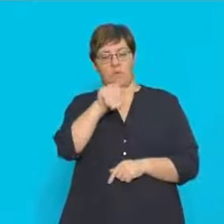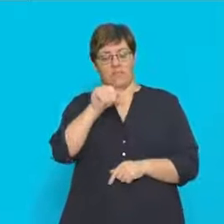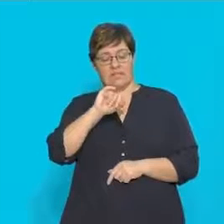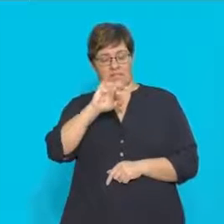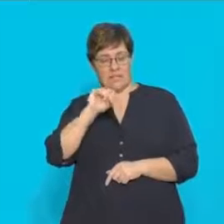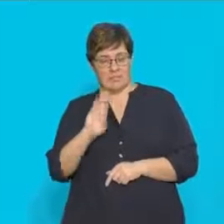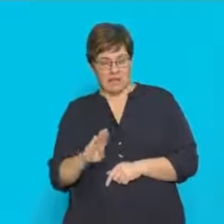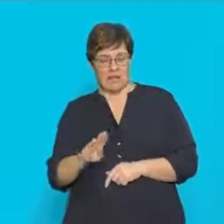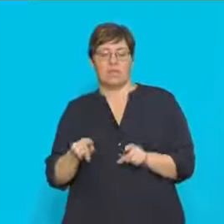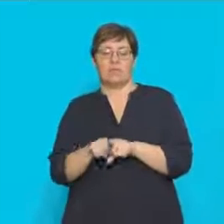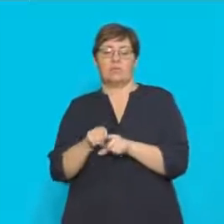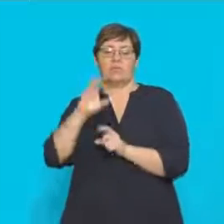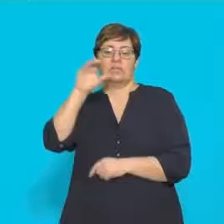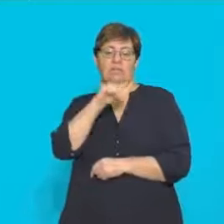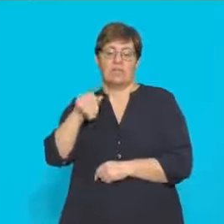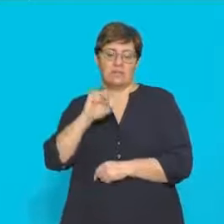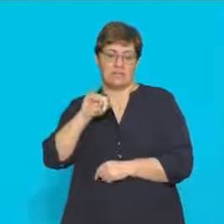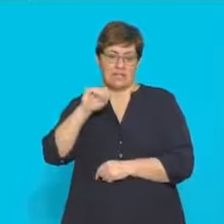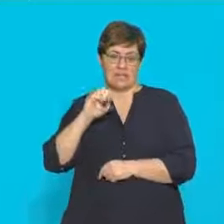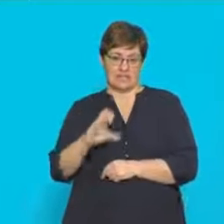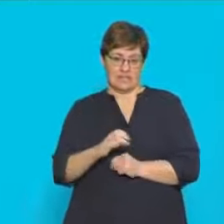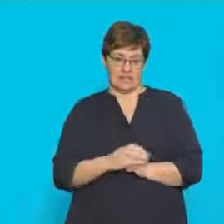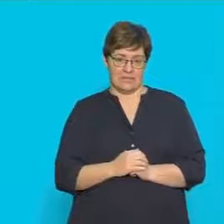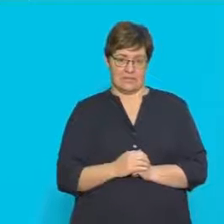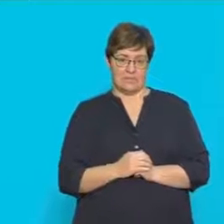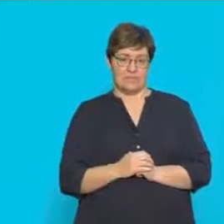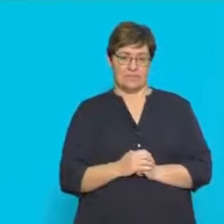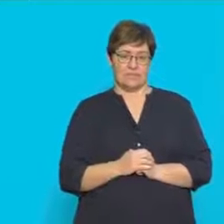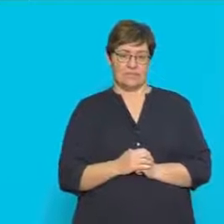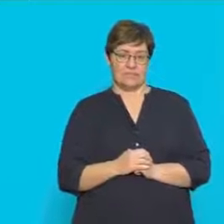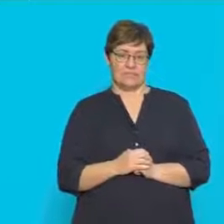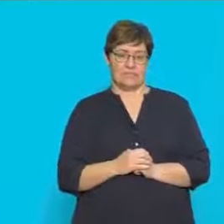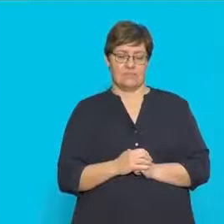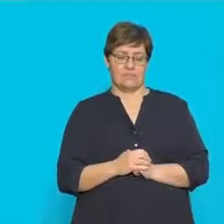B equals to C over sine C.